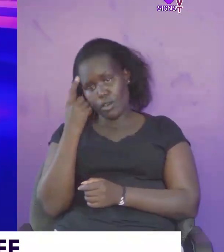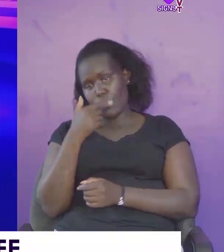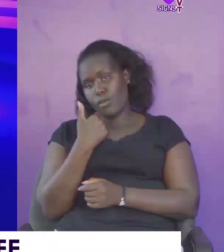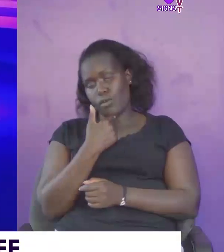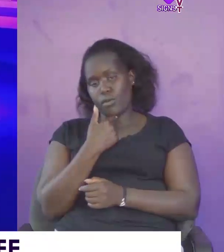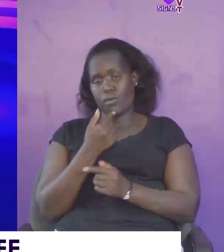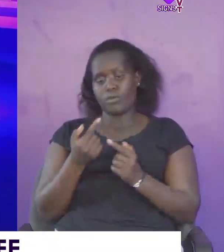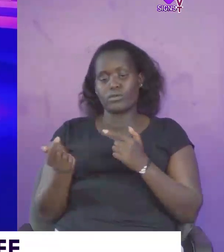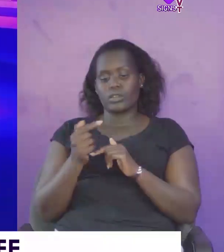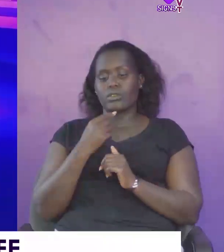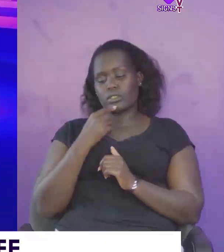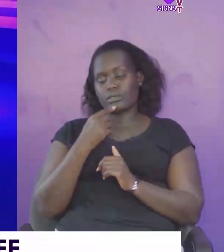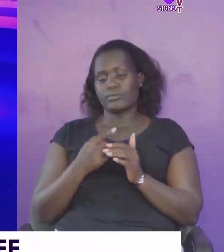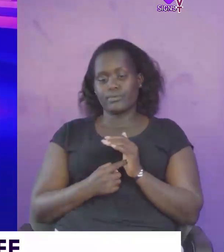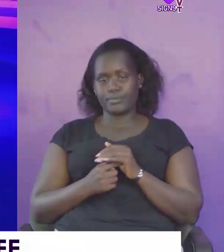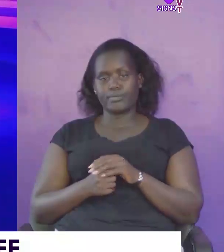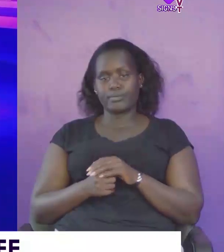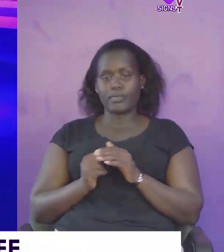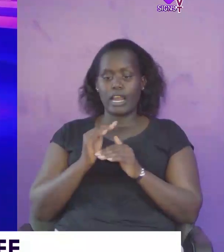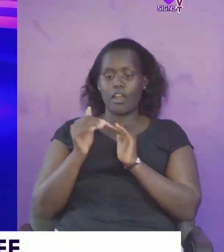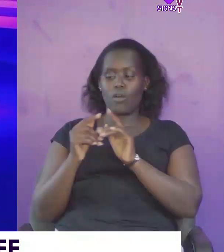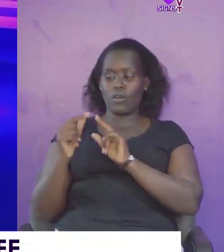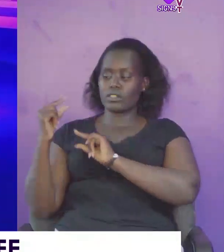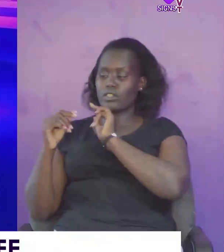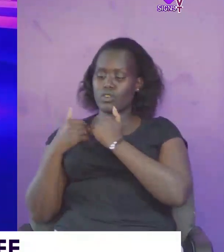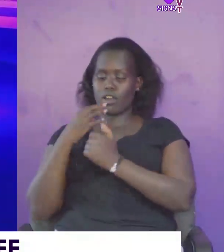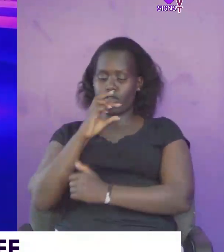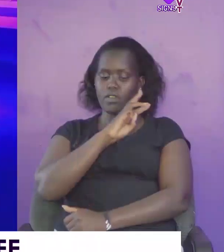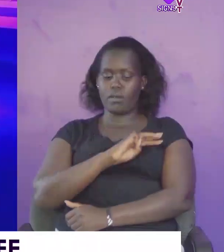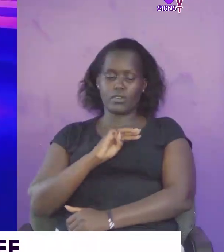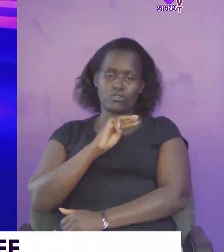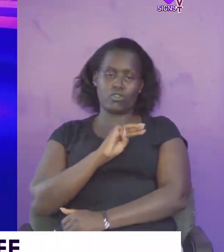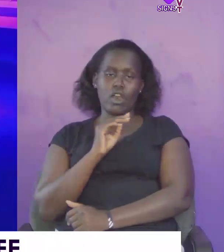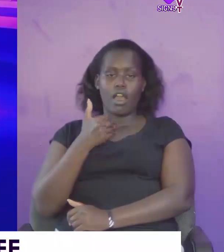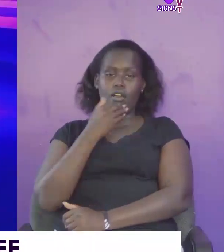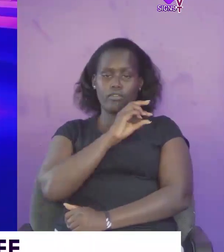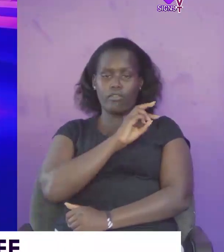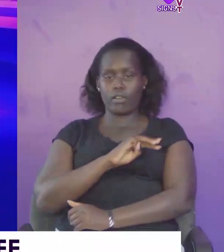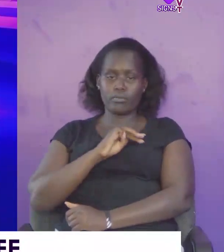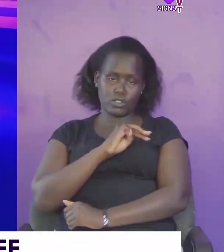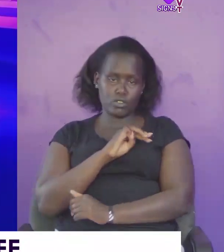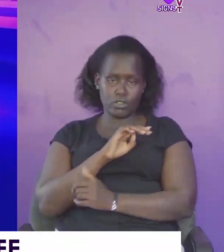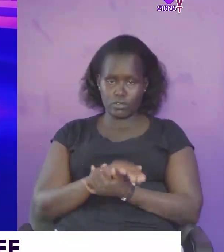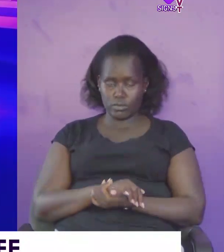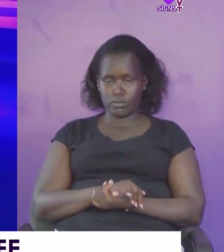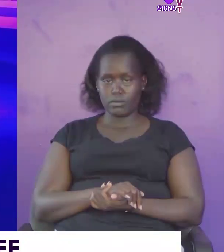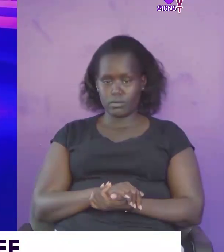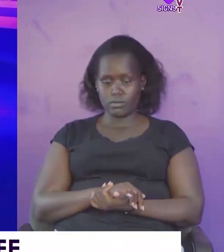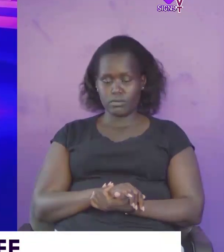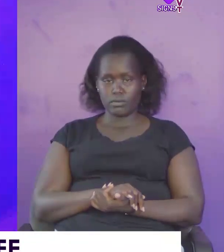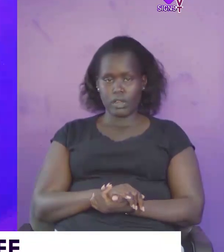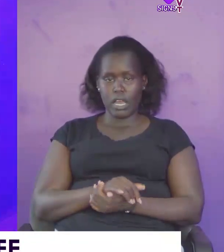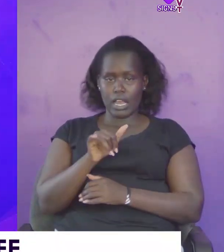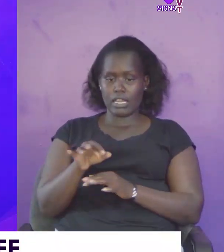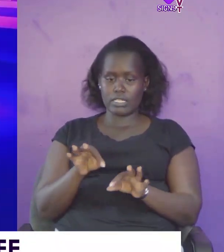say that every generation has a mission. Yeah. Yeah, it has a mission. So I think and it defines its heroes. Yeah, it defines